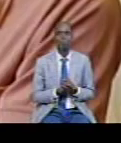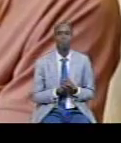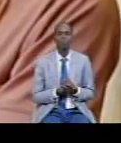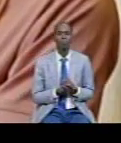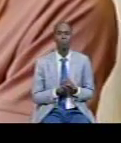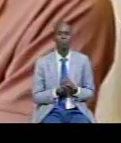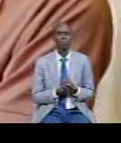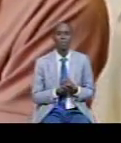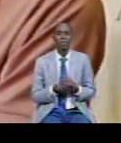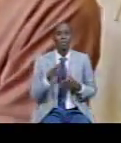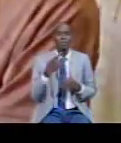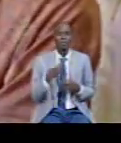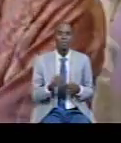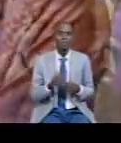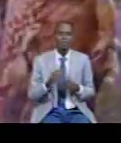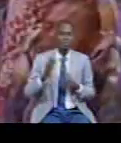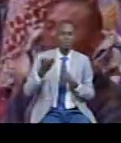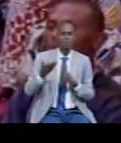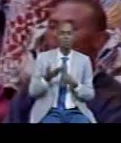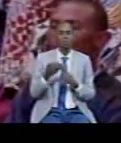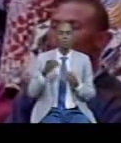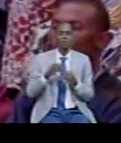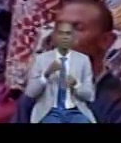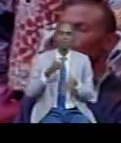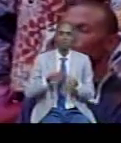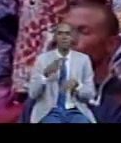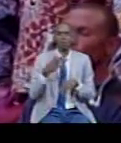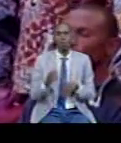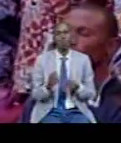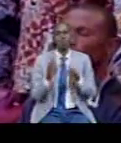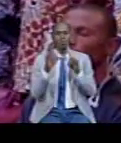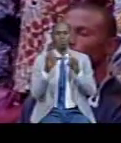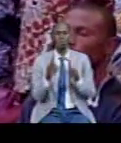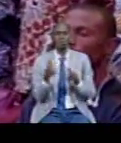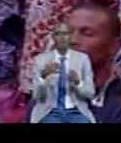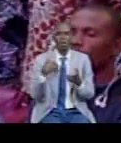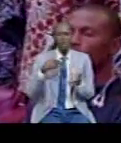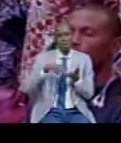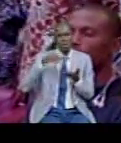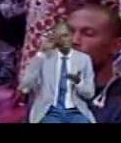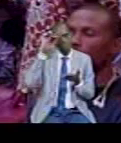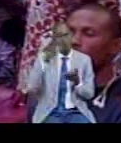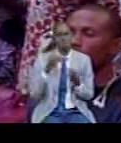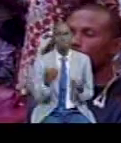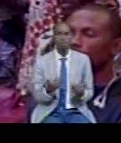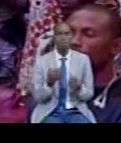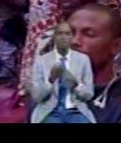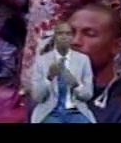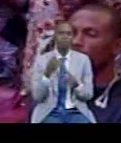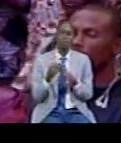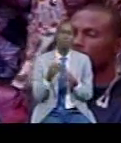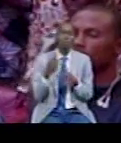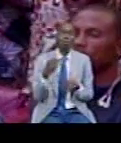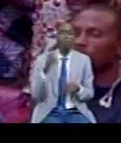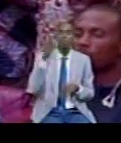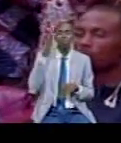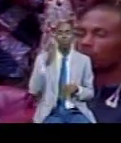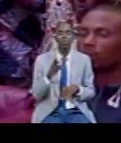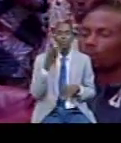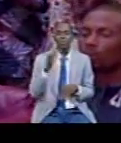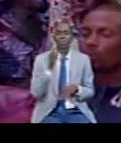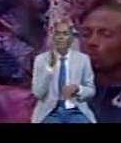Conviction under trial. We have been told already in the word of God, there is no